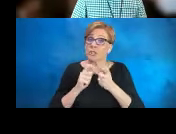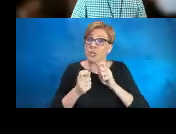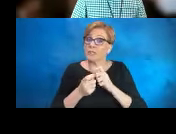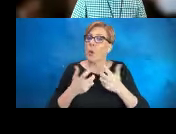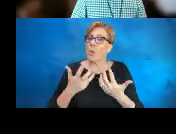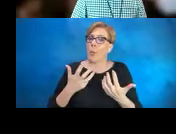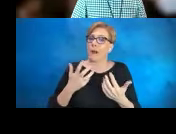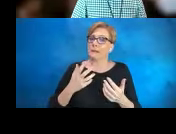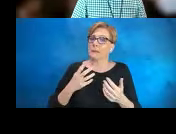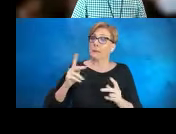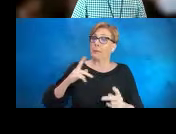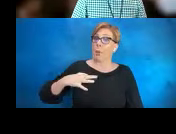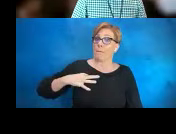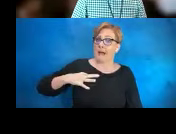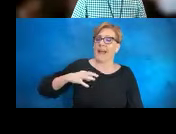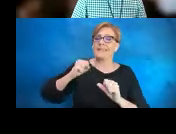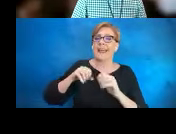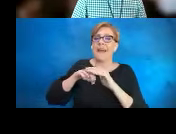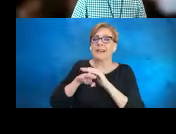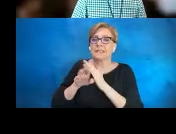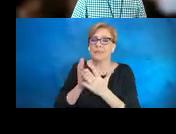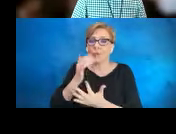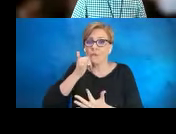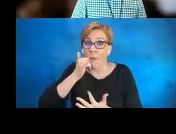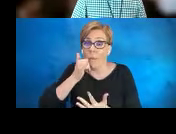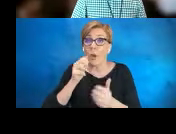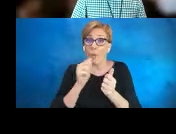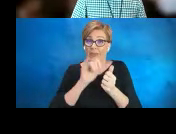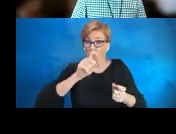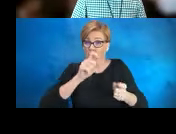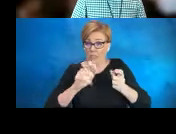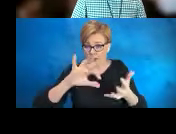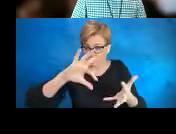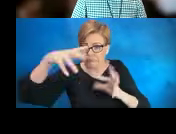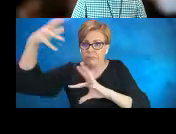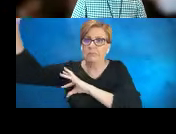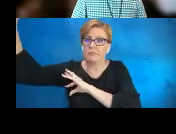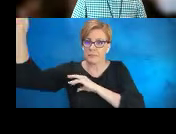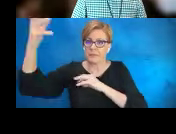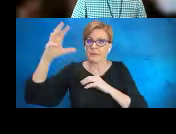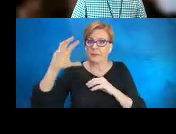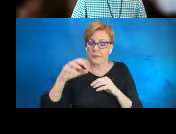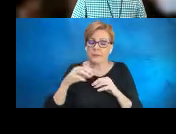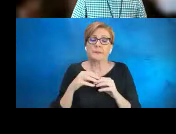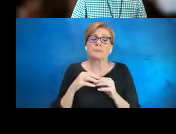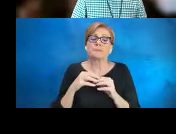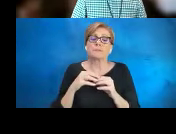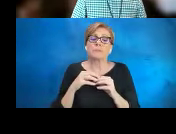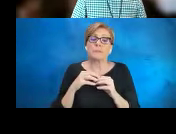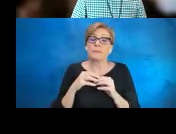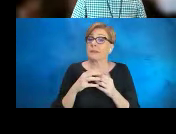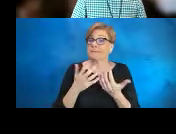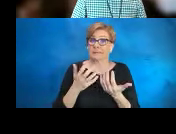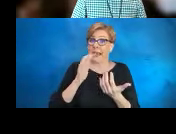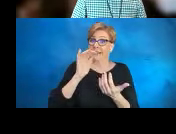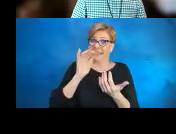phone, and there's a lot of chaos that resulted. And amidst all of this, Social Security stopped reporting